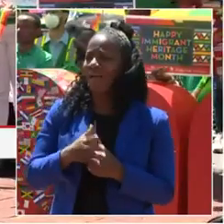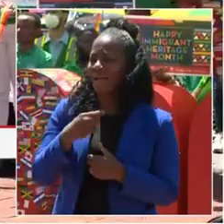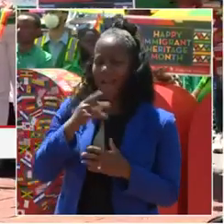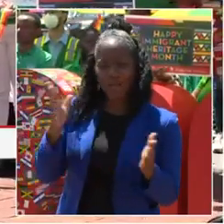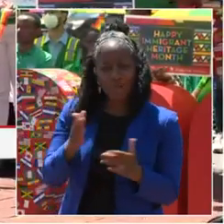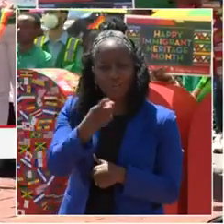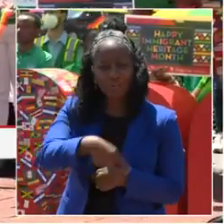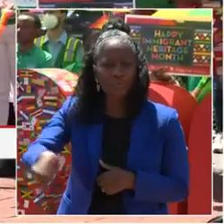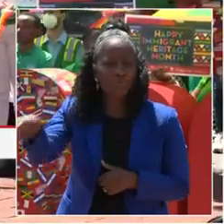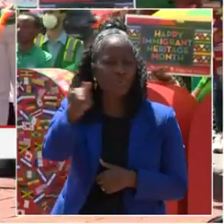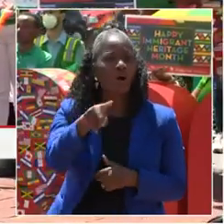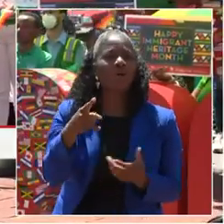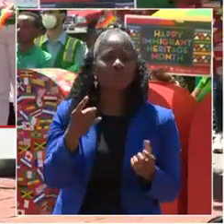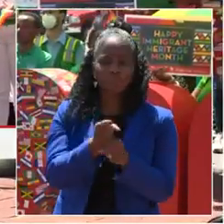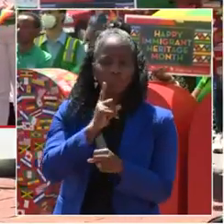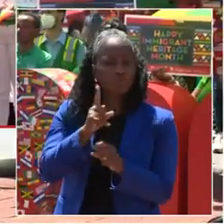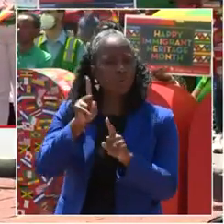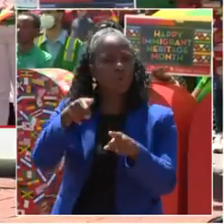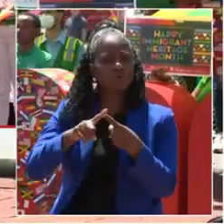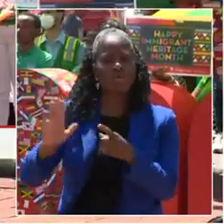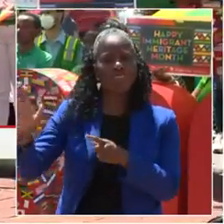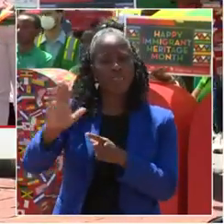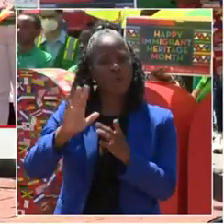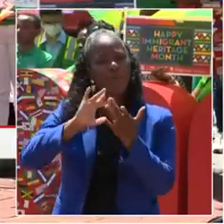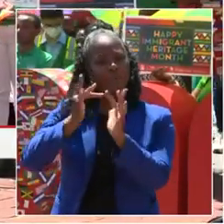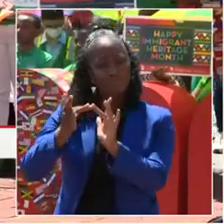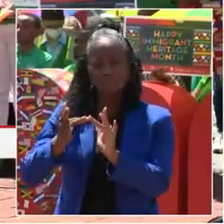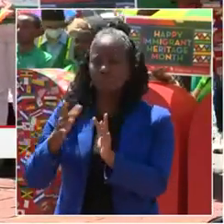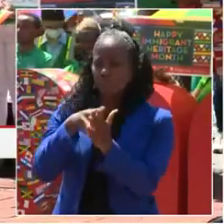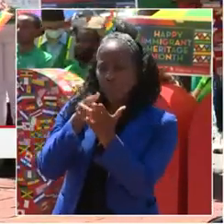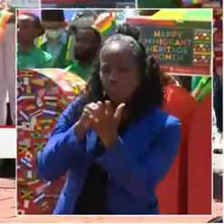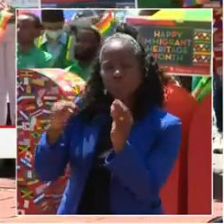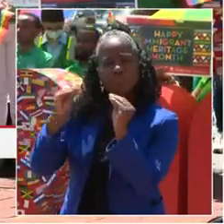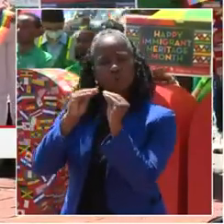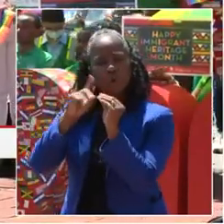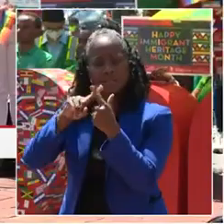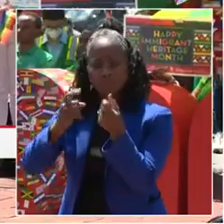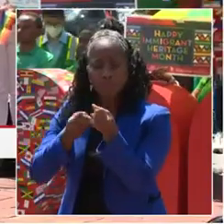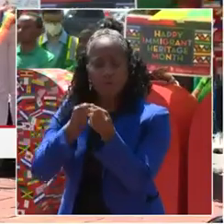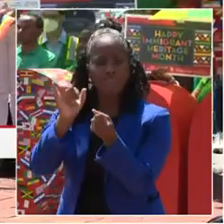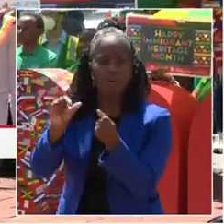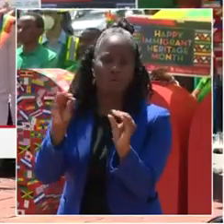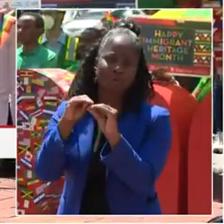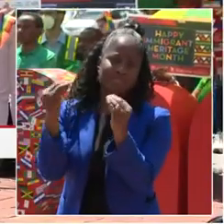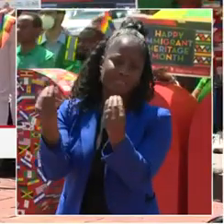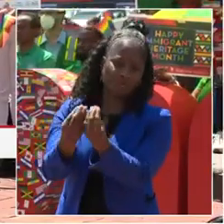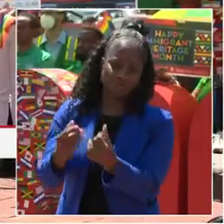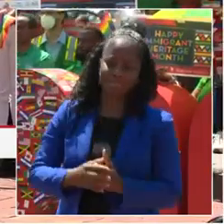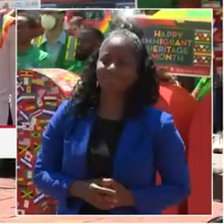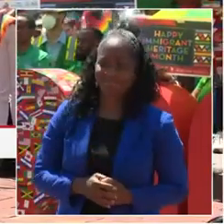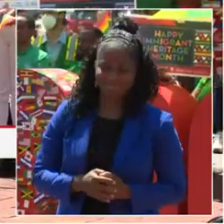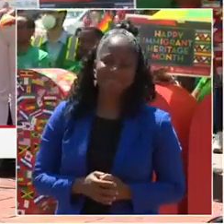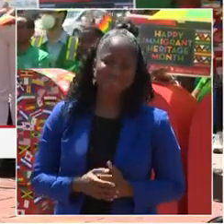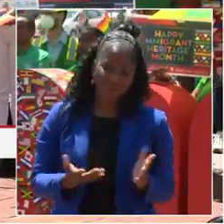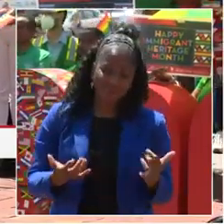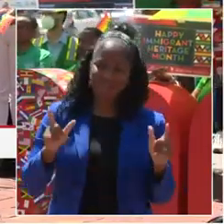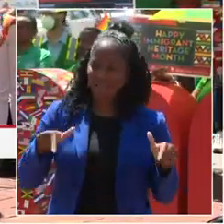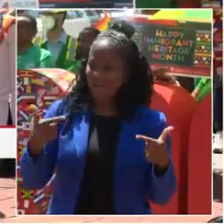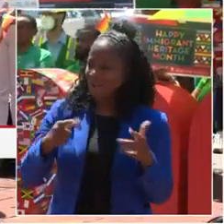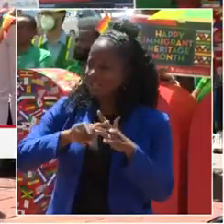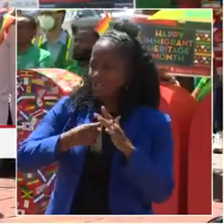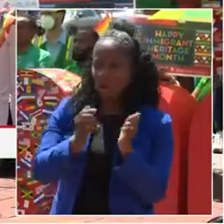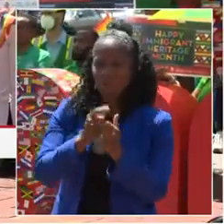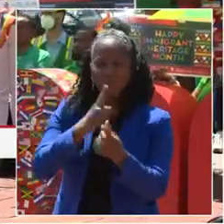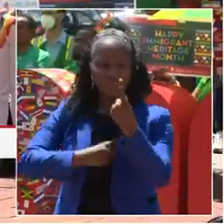encourage you to go to their website to learn more and to support the organization. So with that, I'll start with a